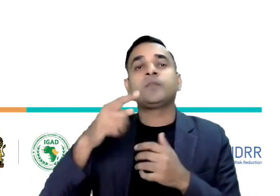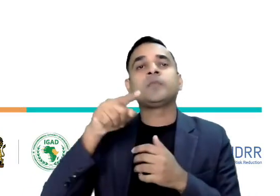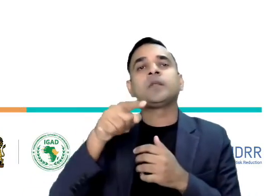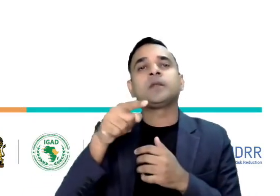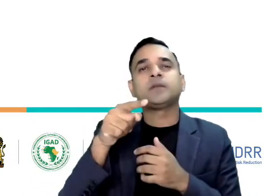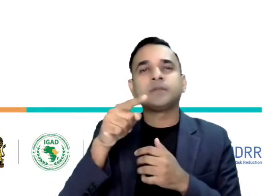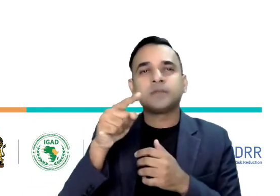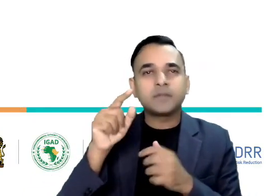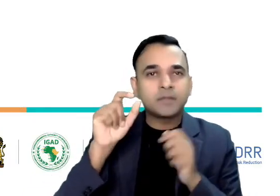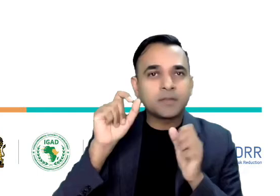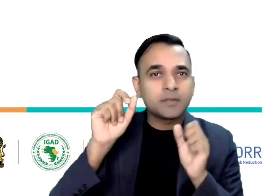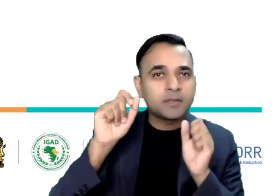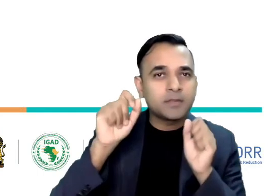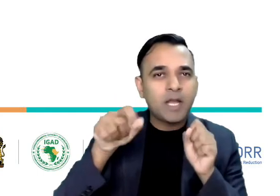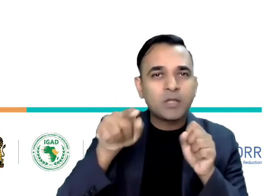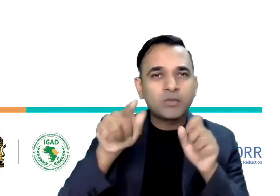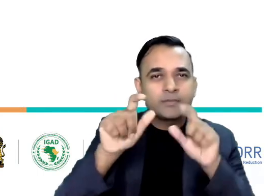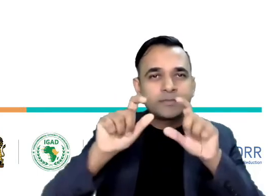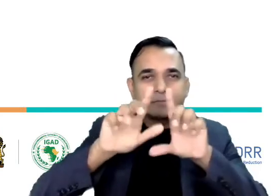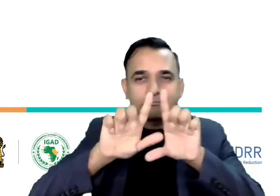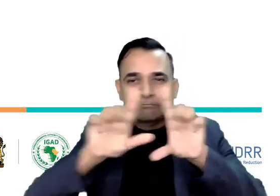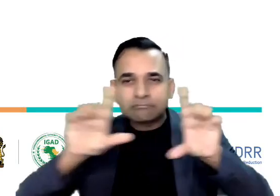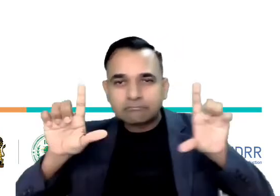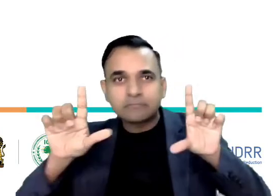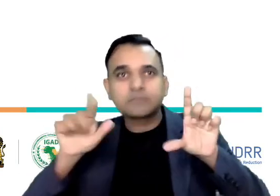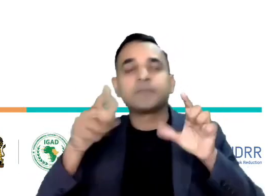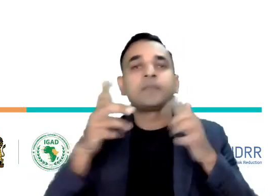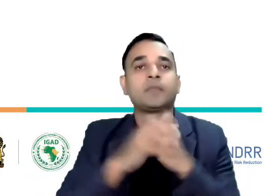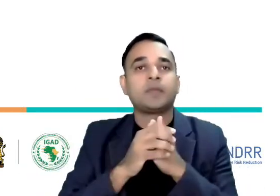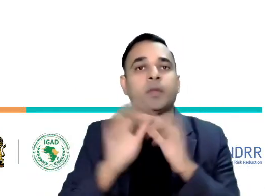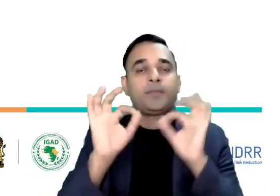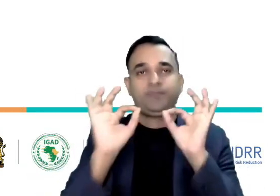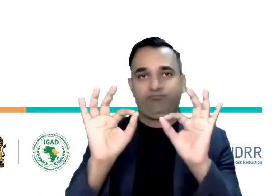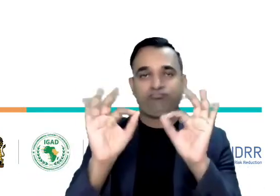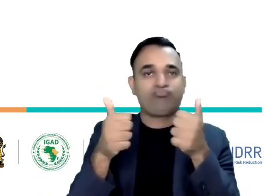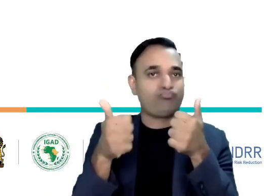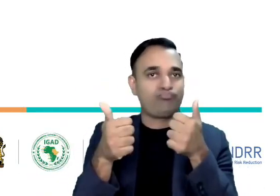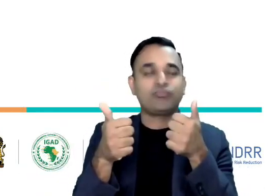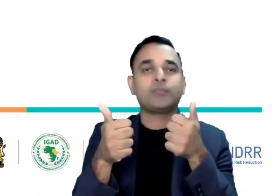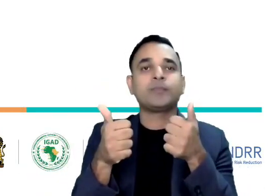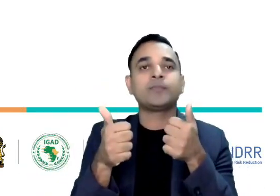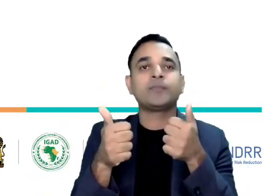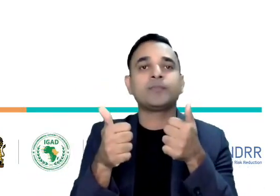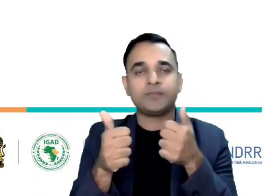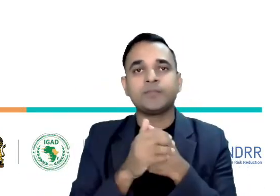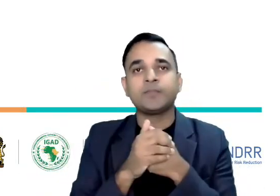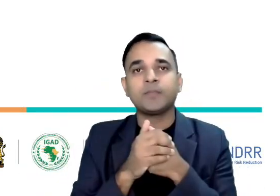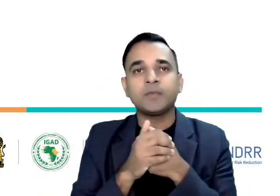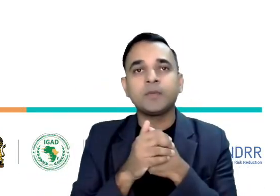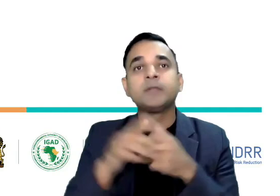Yeah. All right. Excellent. In terms of priority number 3, we are looking at international